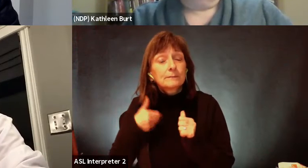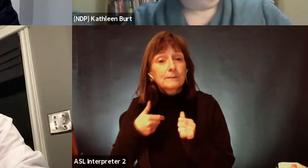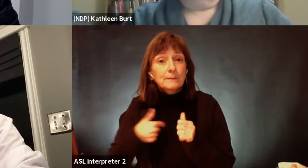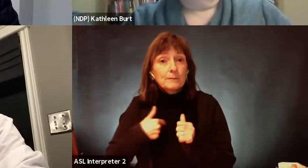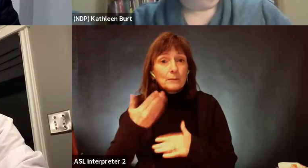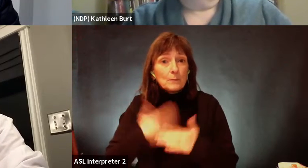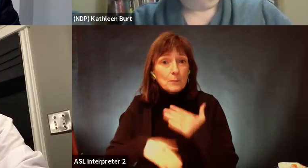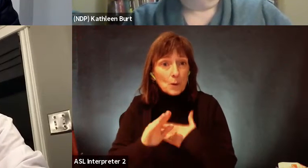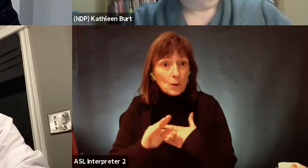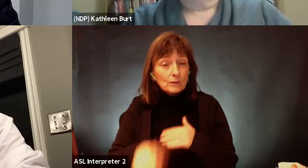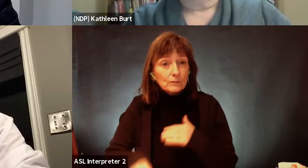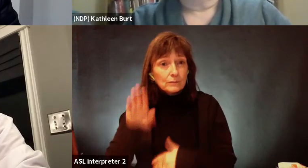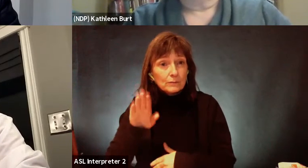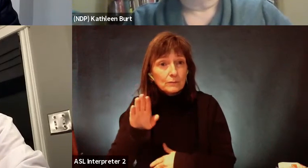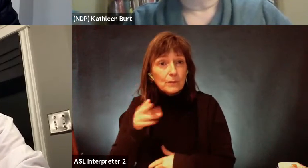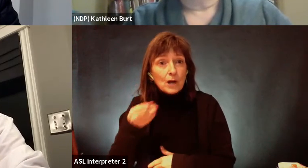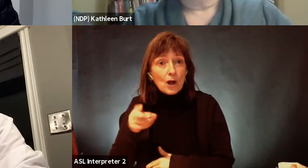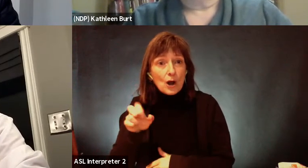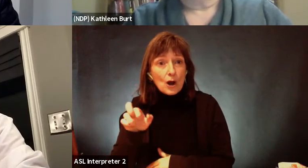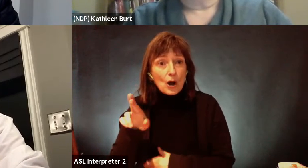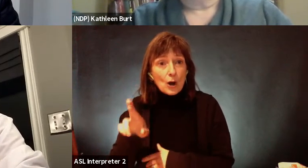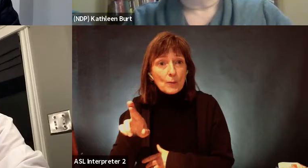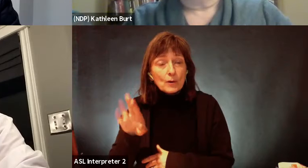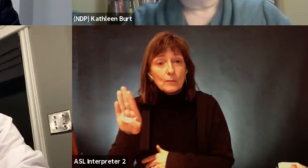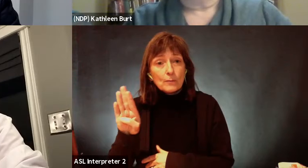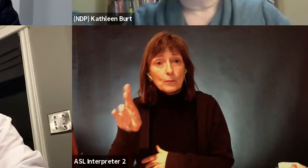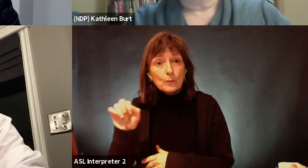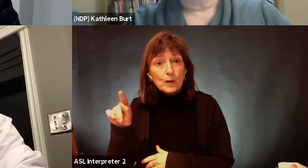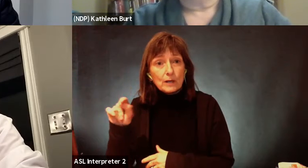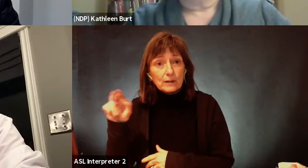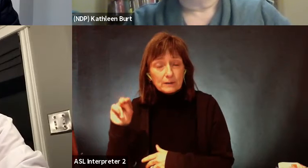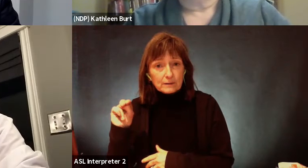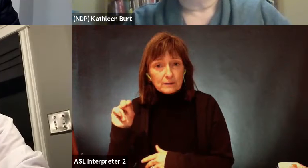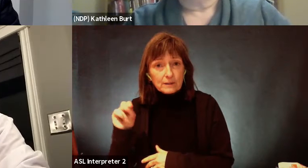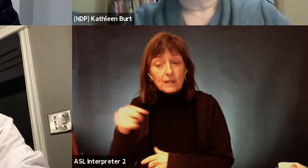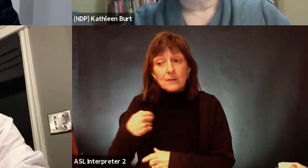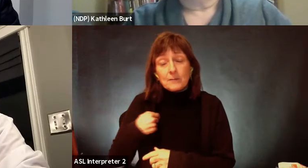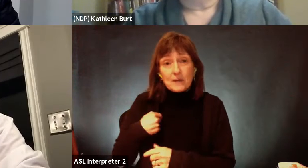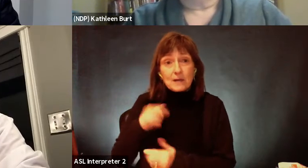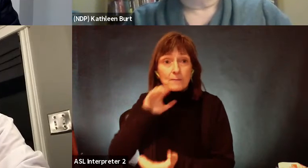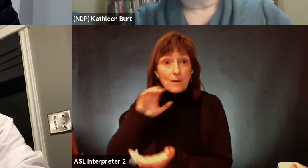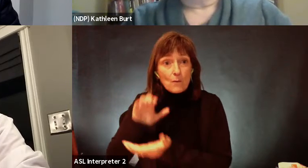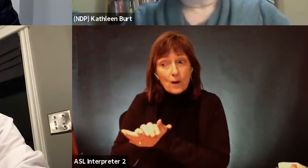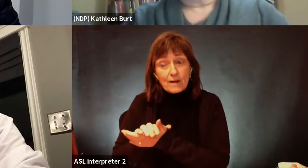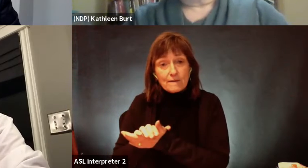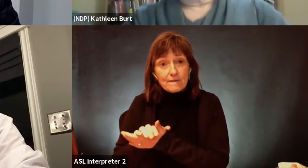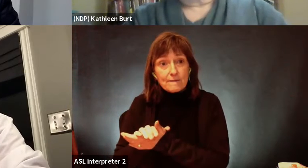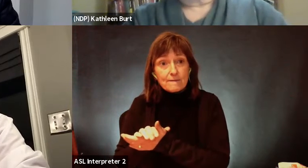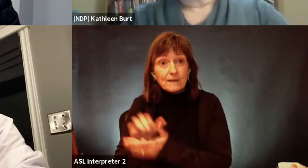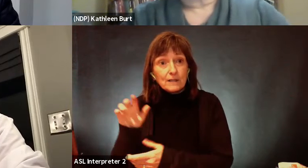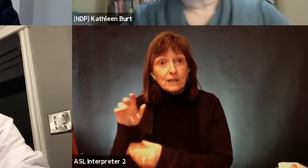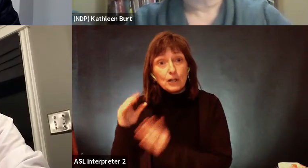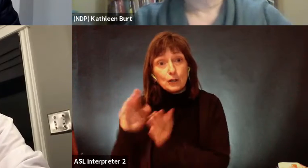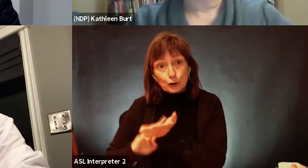Breton on the South Coast. Along with my wife, Tracy, a public health nurse here in the community, We have lived in Topsail-Paradise for the last